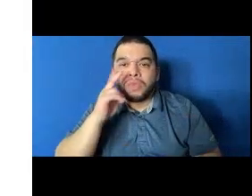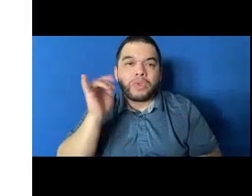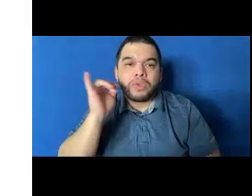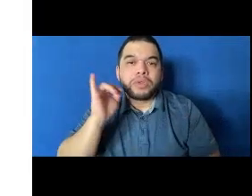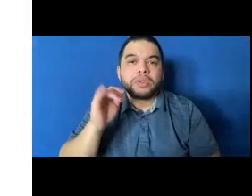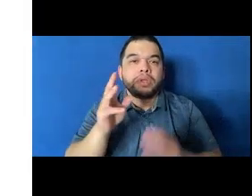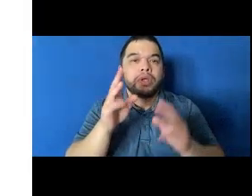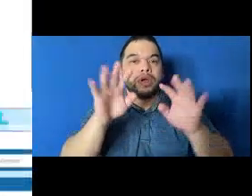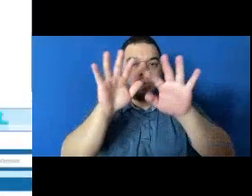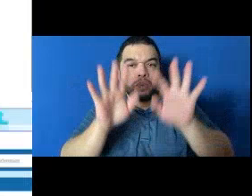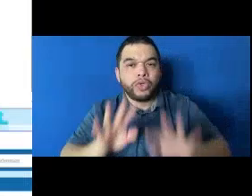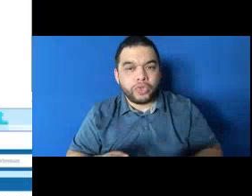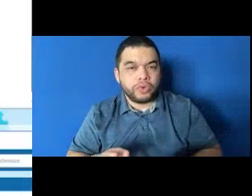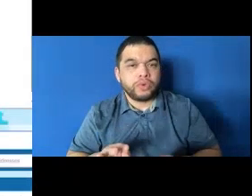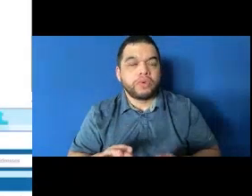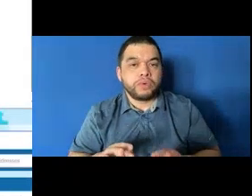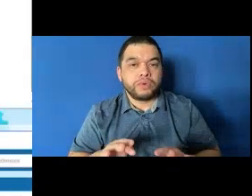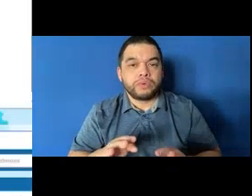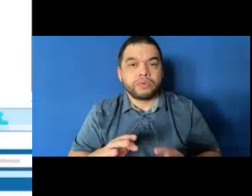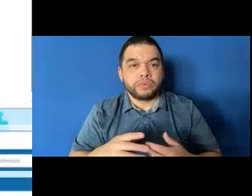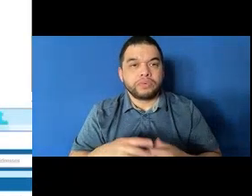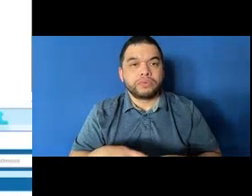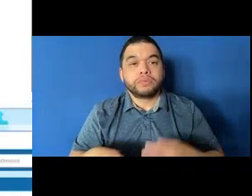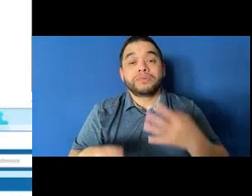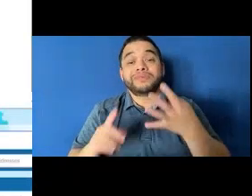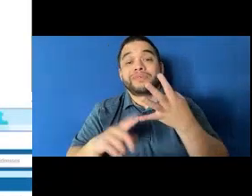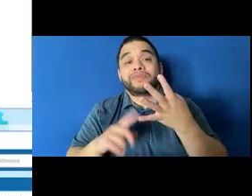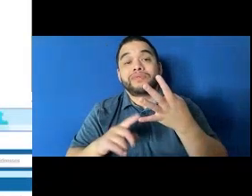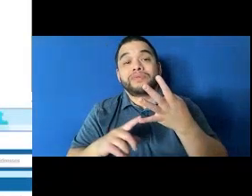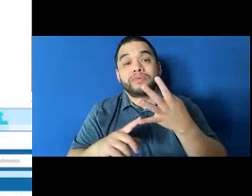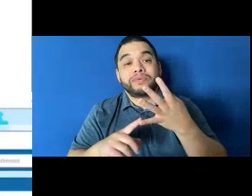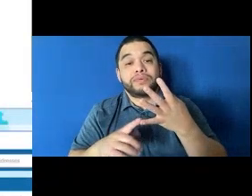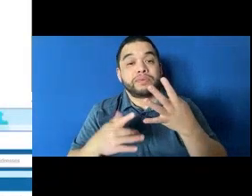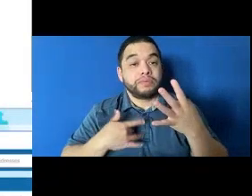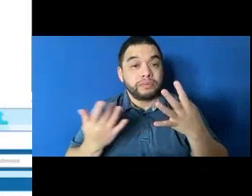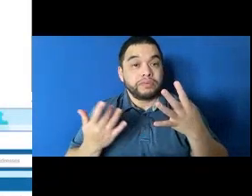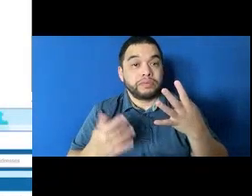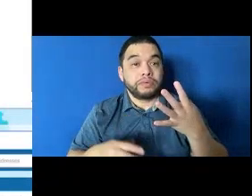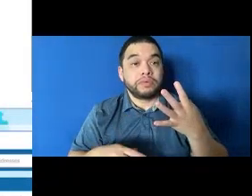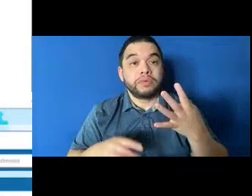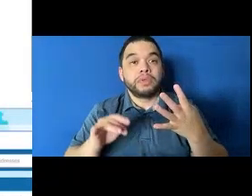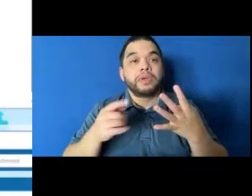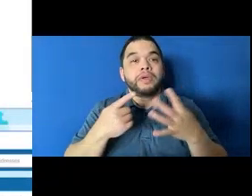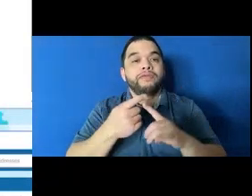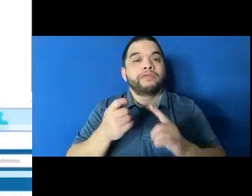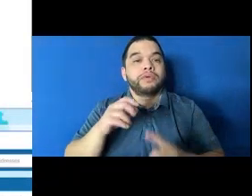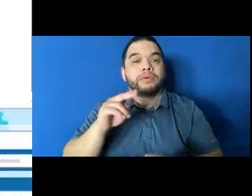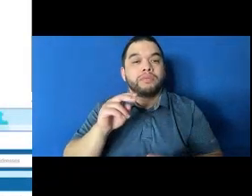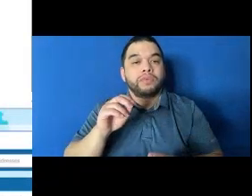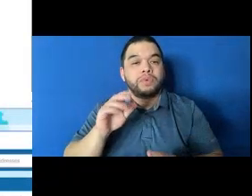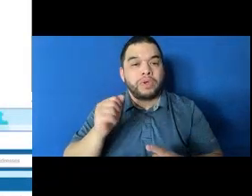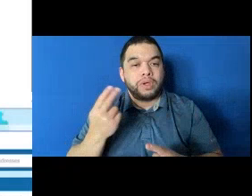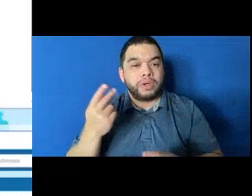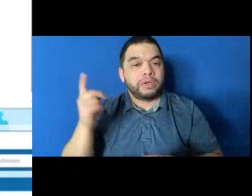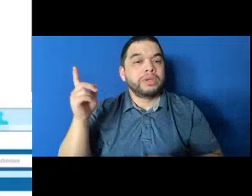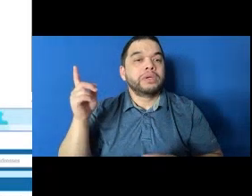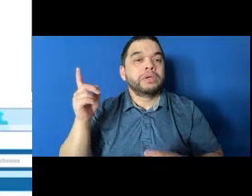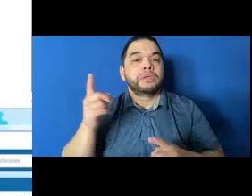satellite to the left, the radar to the right. The fourth tier is a tool that NOAA has,